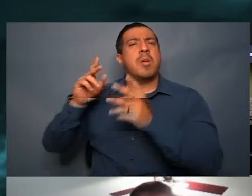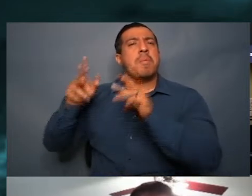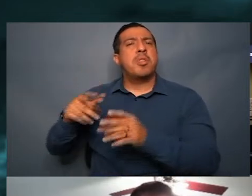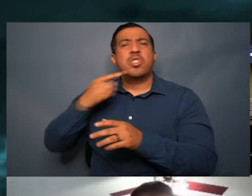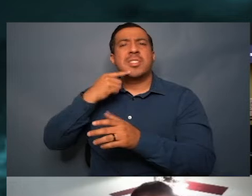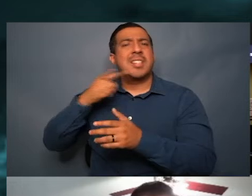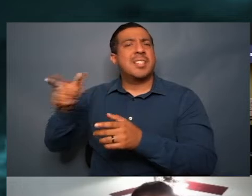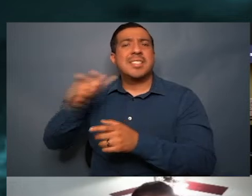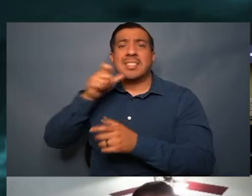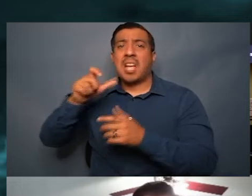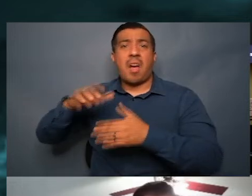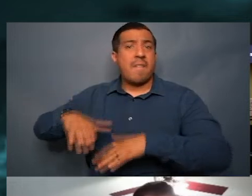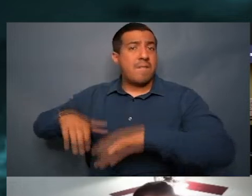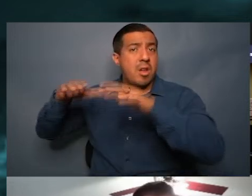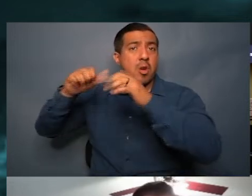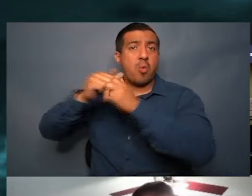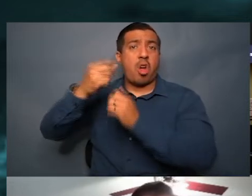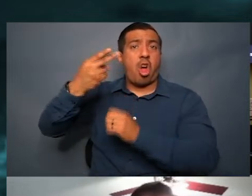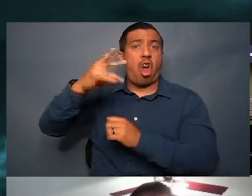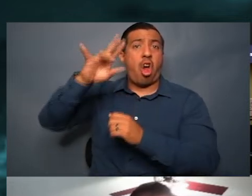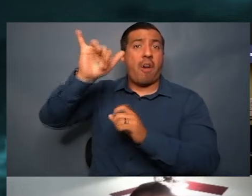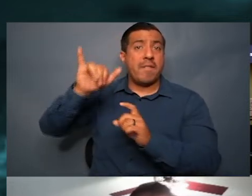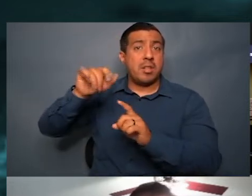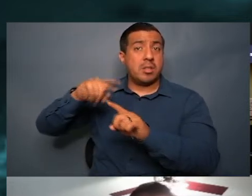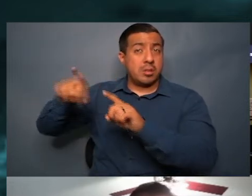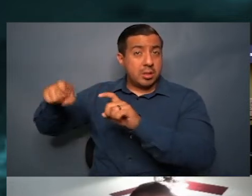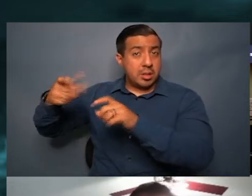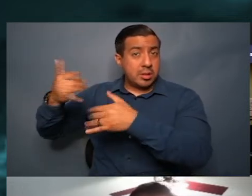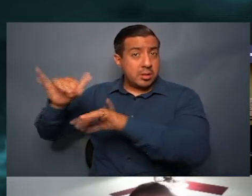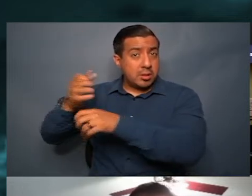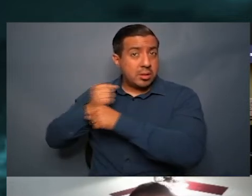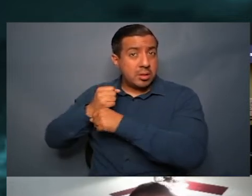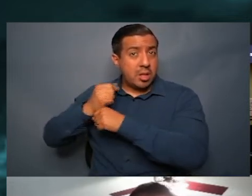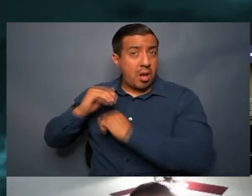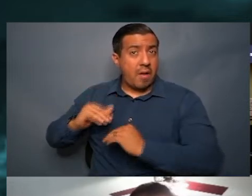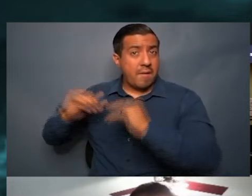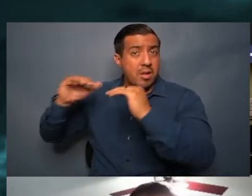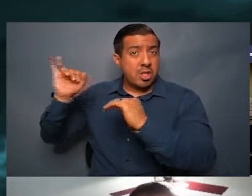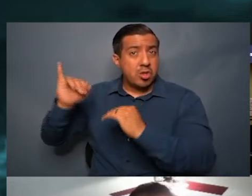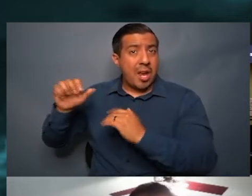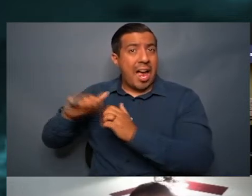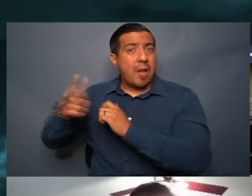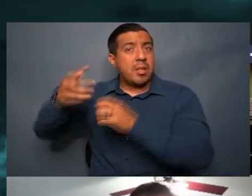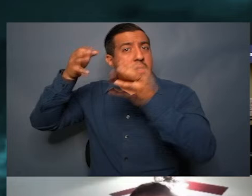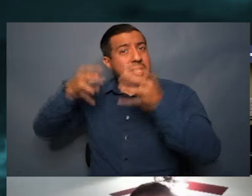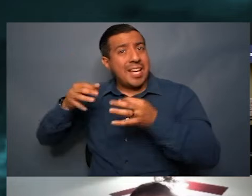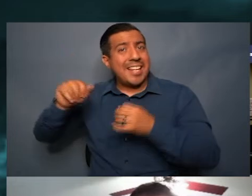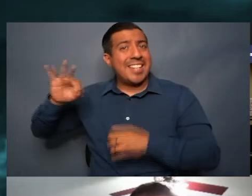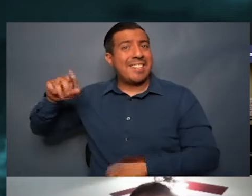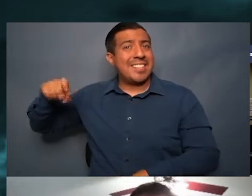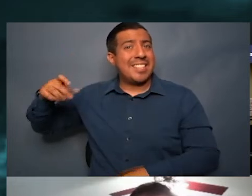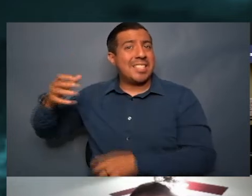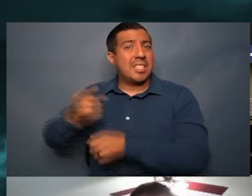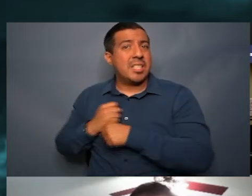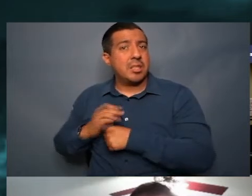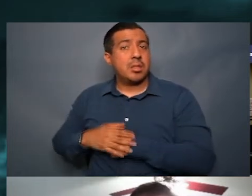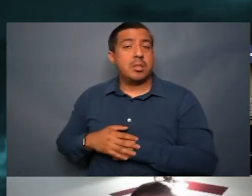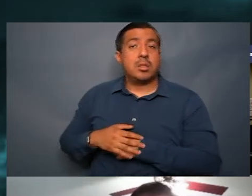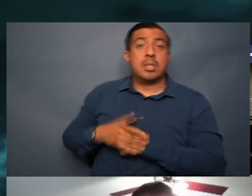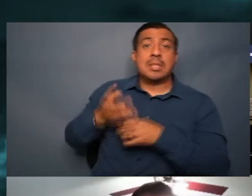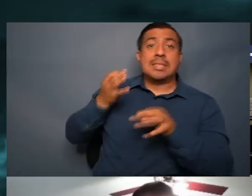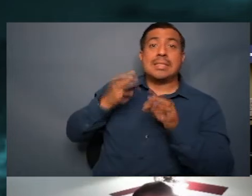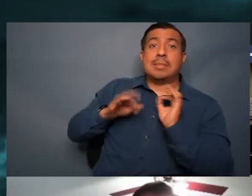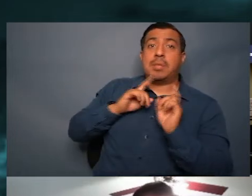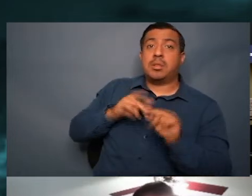not flood with Harvey. Do they need to get flood insurance, and how do they determine if they need flood insurance? So the simple answer is